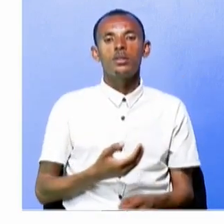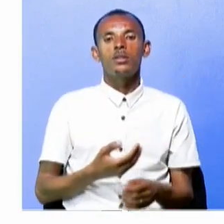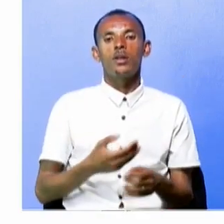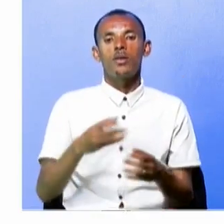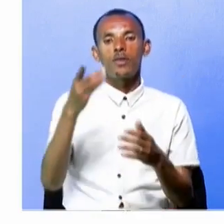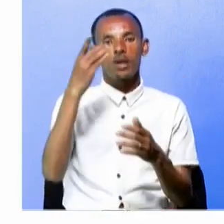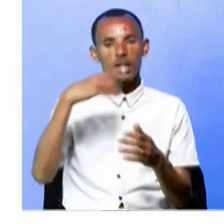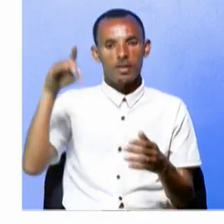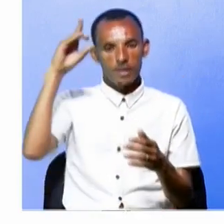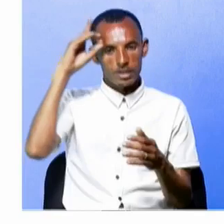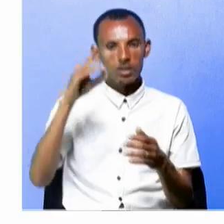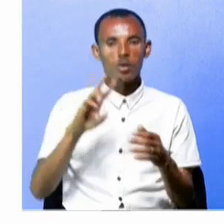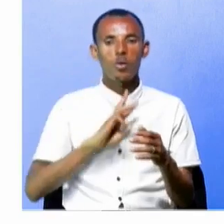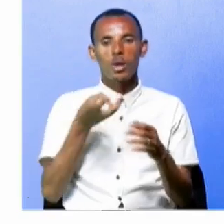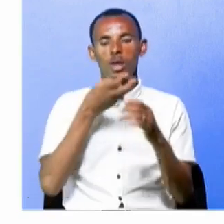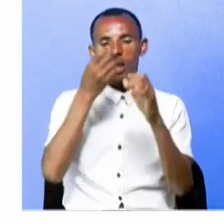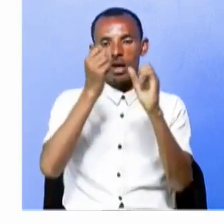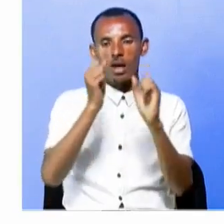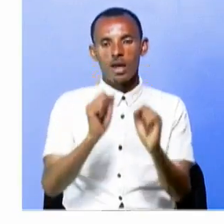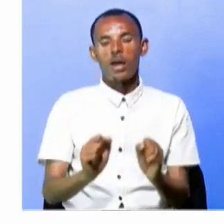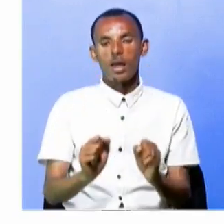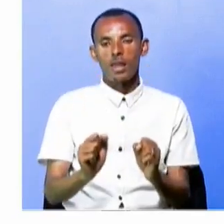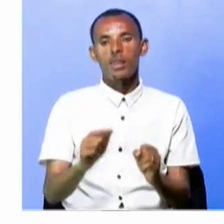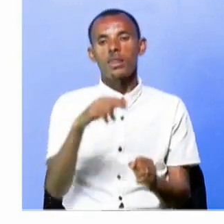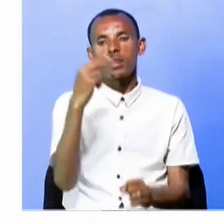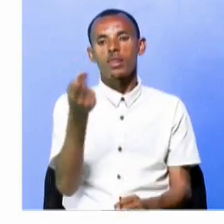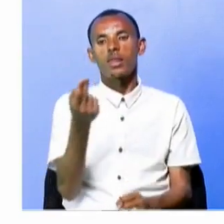derivation, we can take that